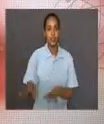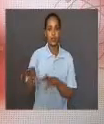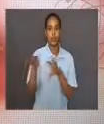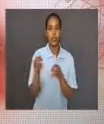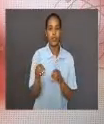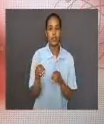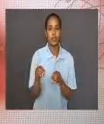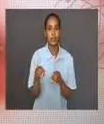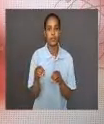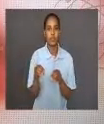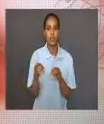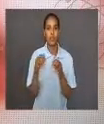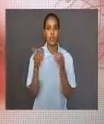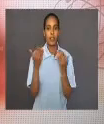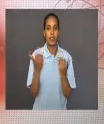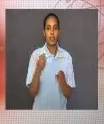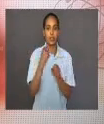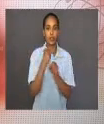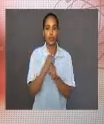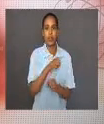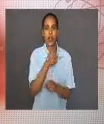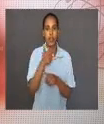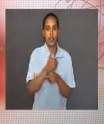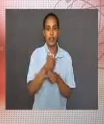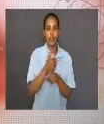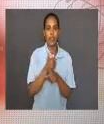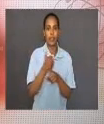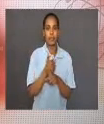Students, let us do an activity.